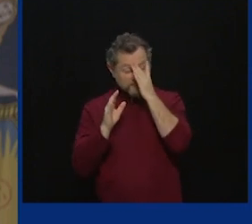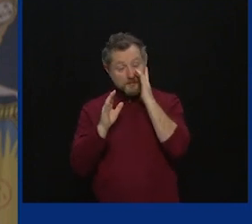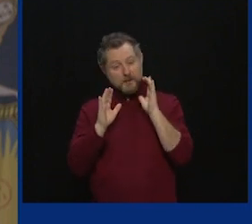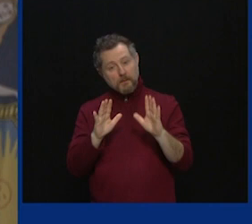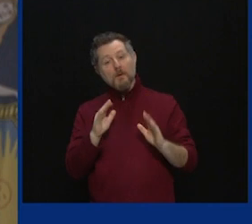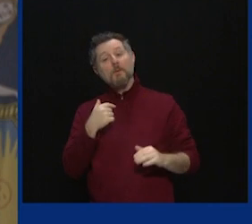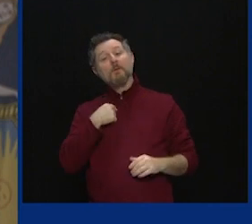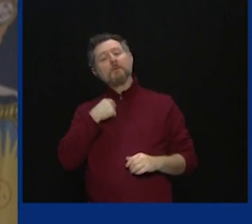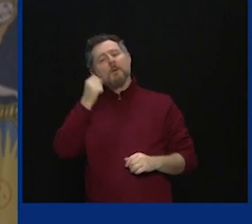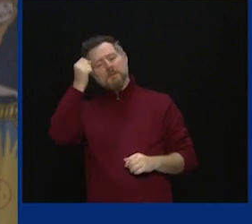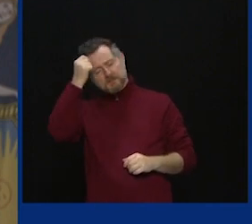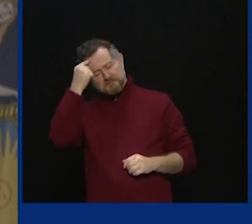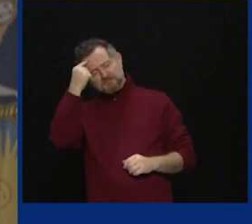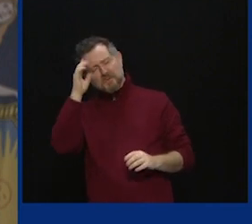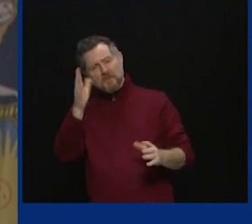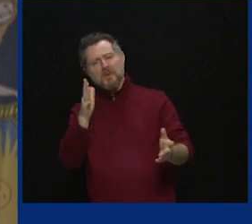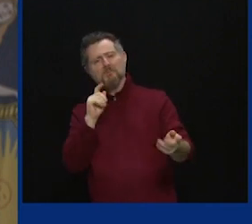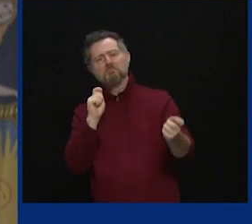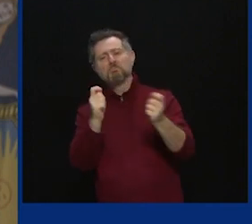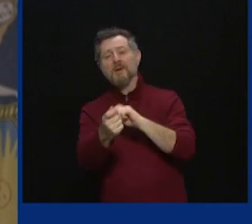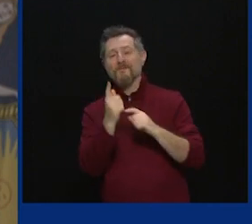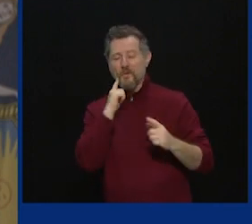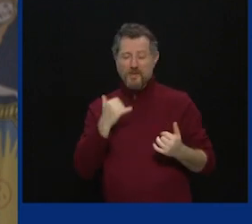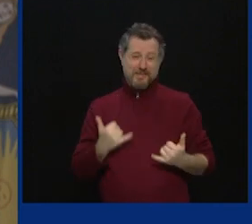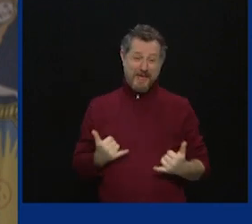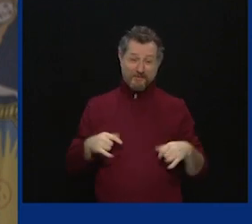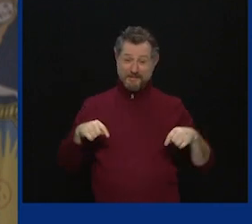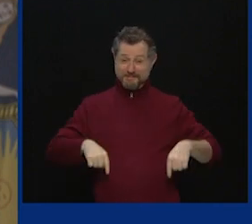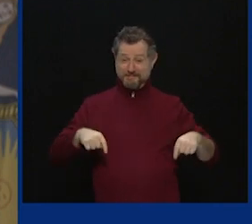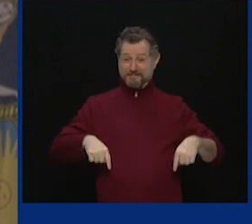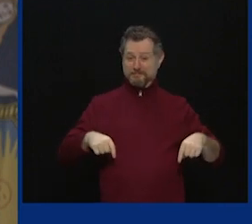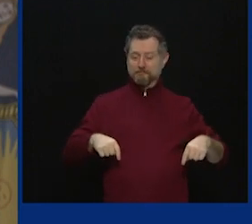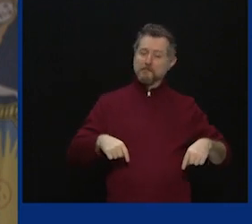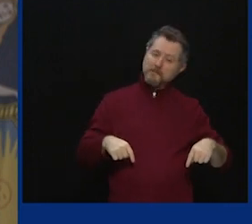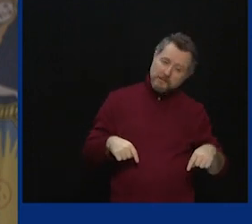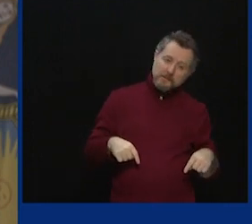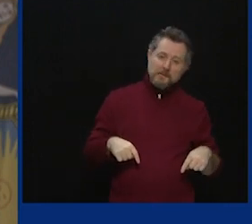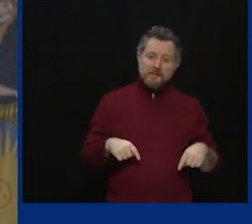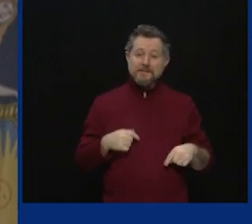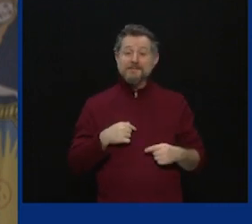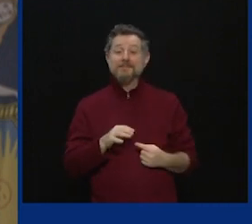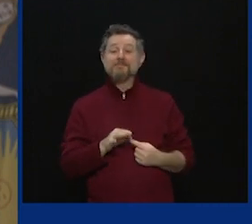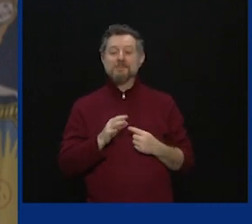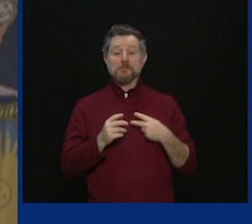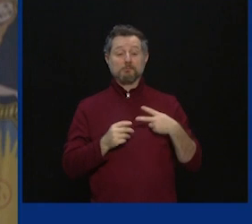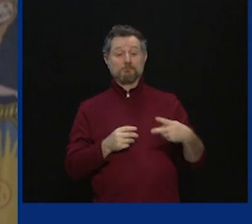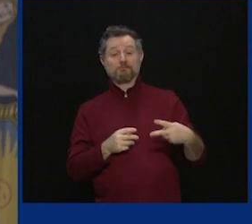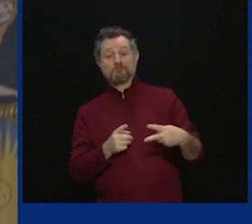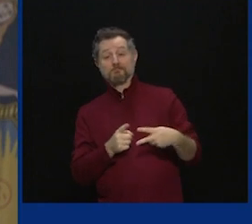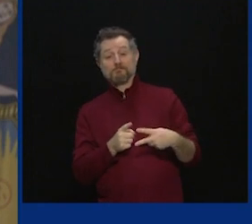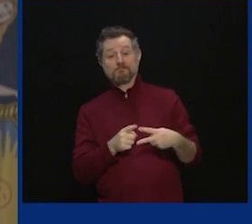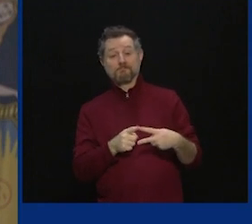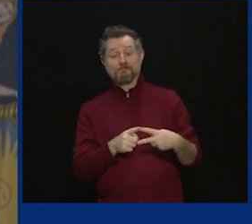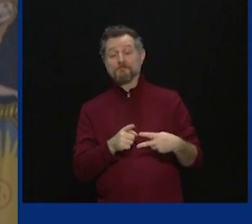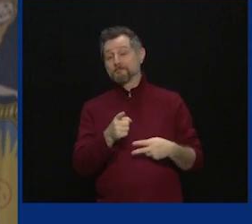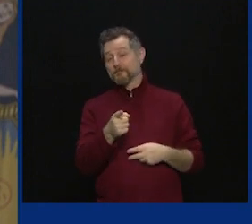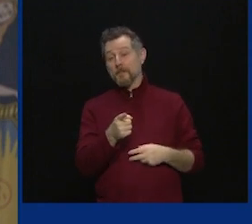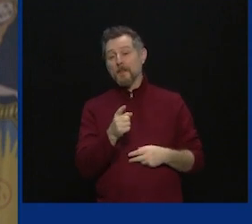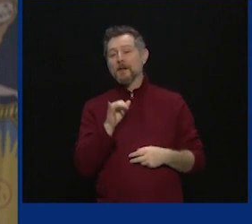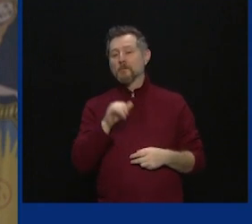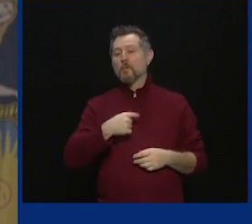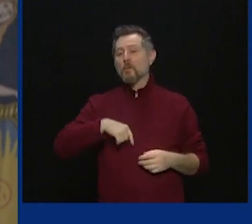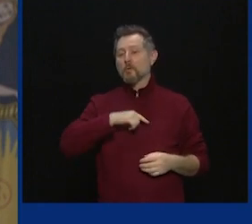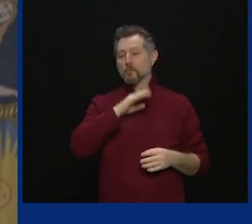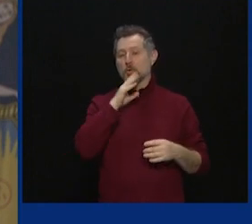not today's announcement. And in terms of, yes, we have been talking about targeting zip codes. I have a few